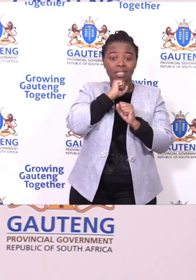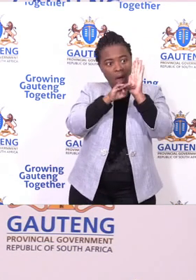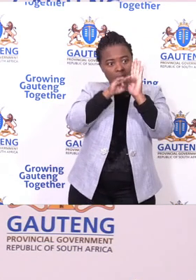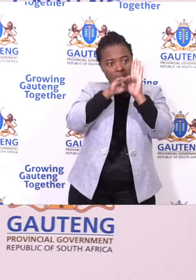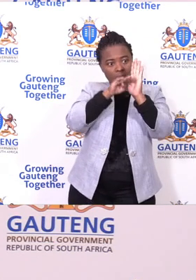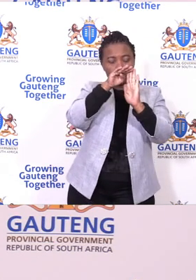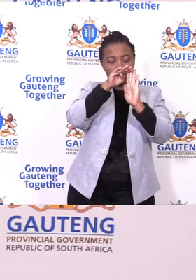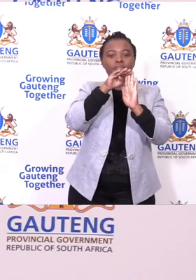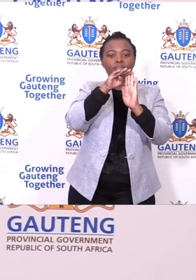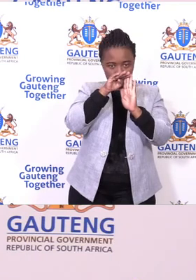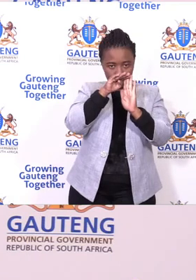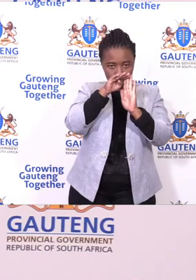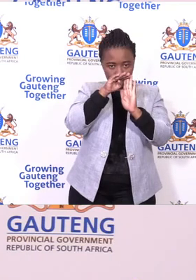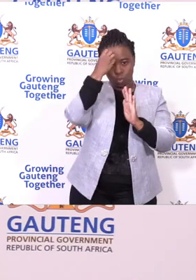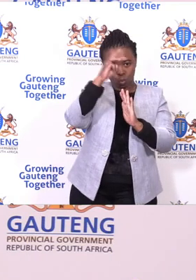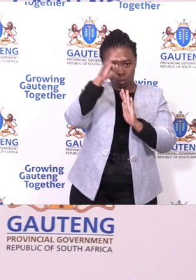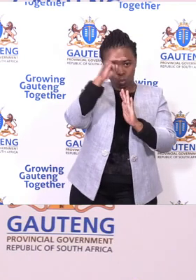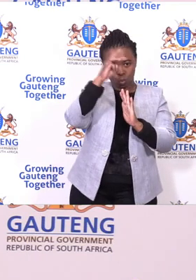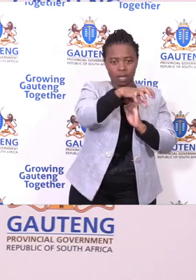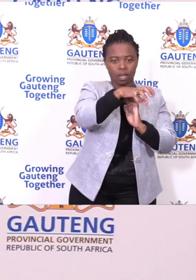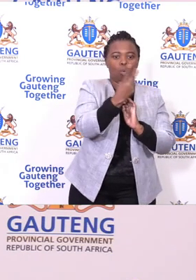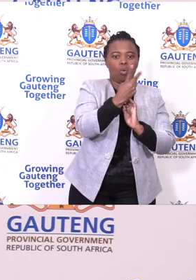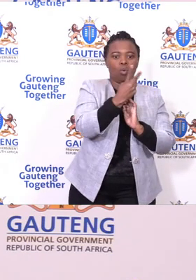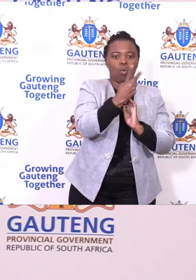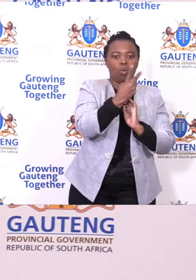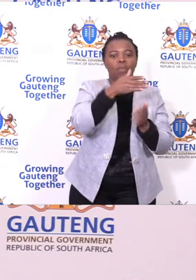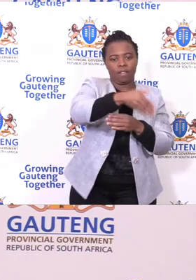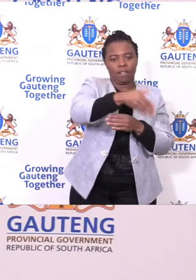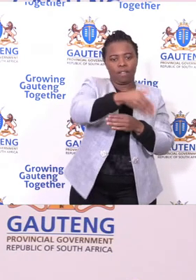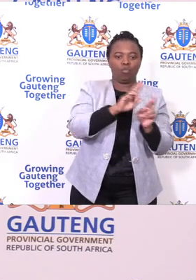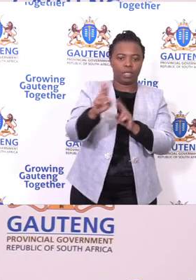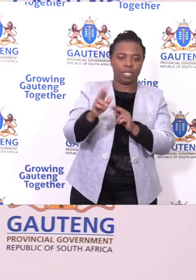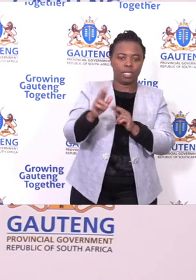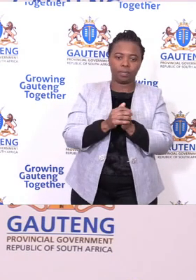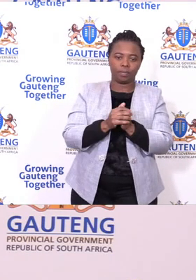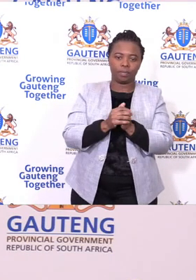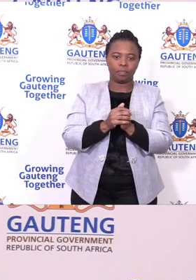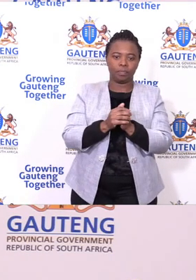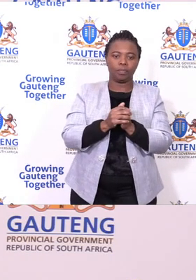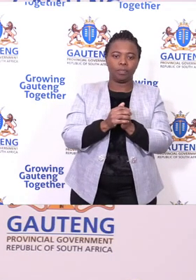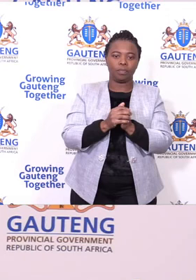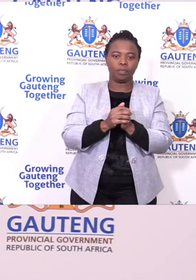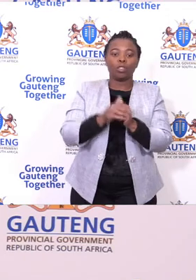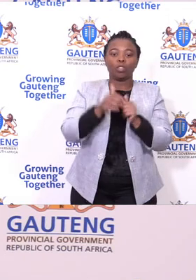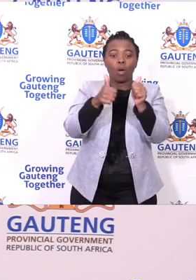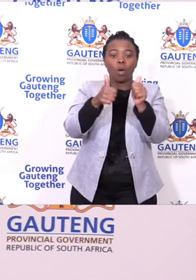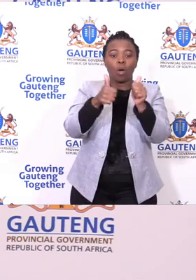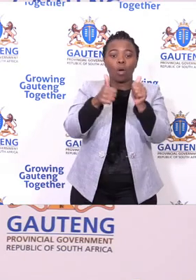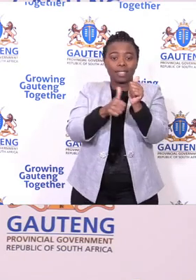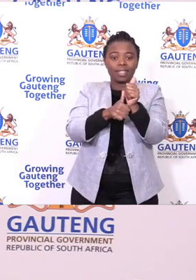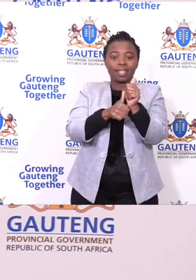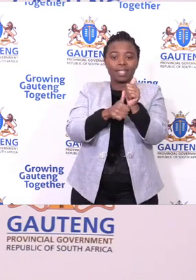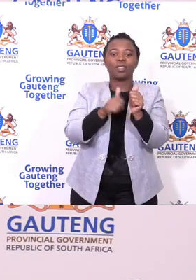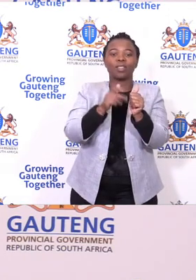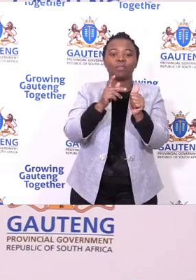Expo will also be available. And the SNDF assistance, it is still a matter